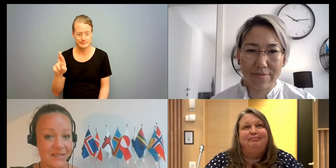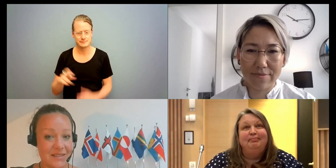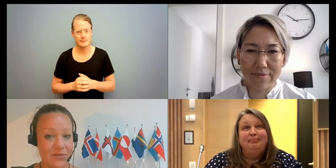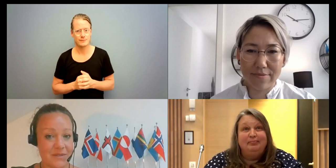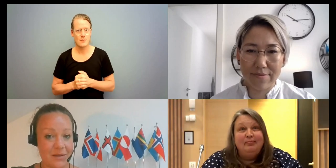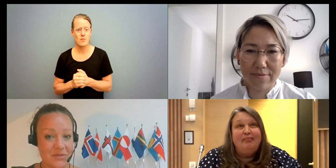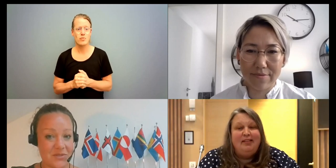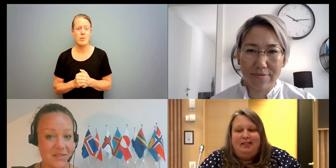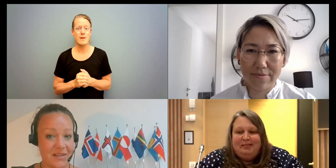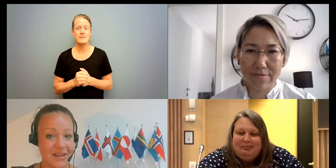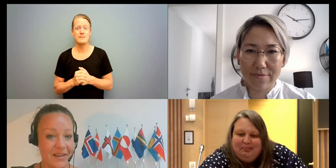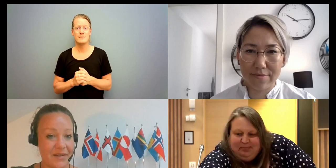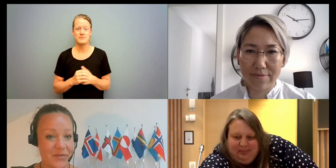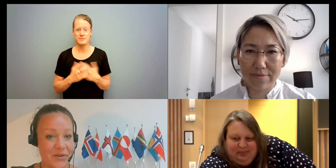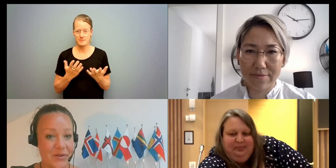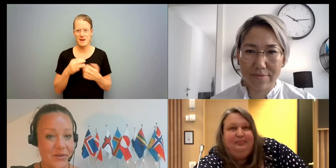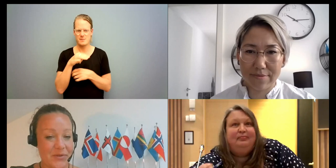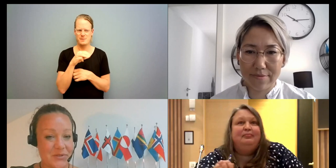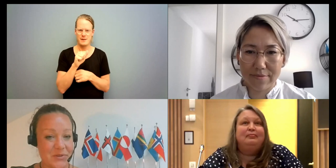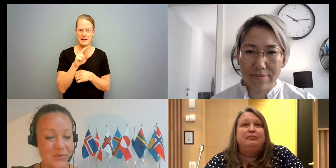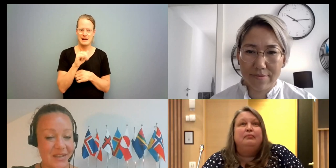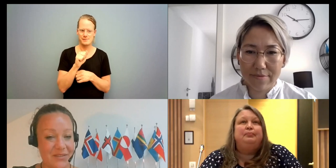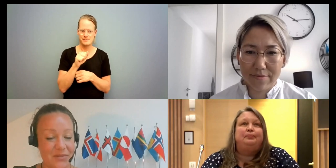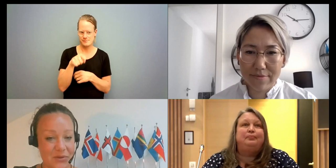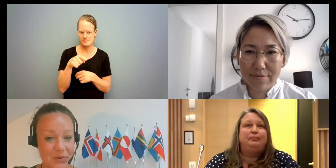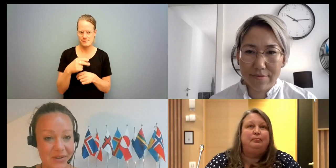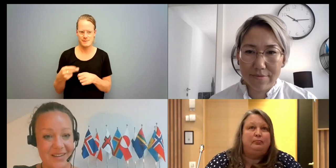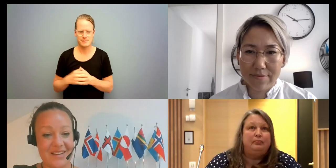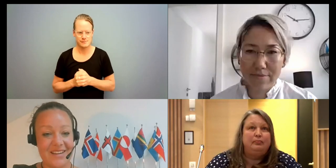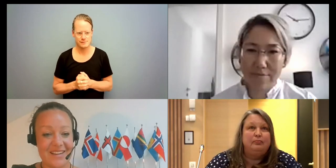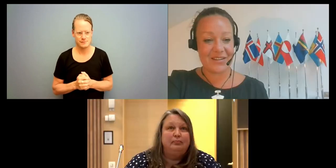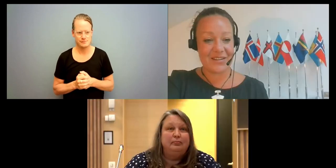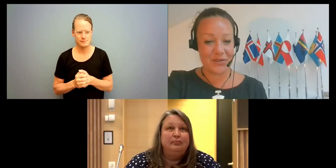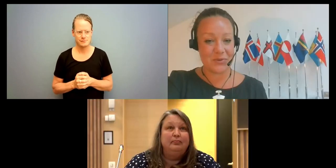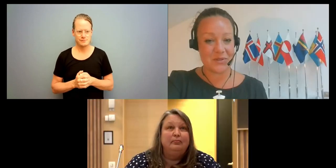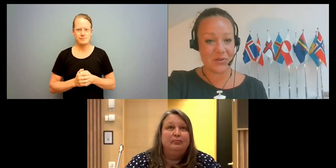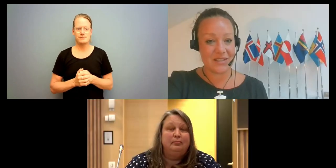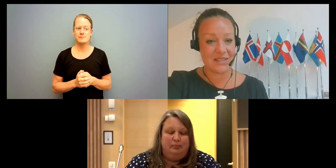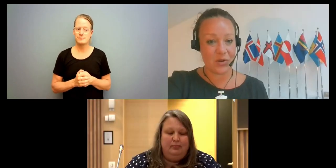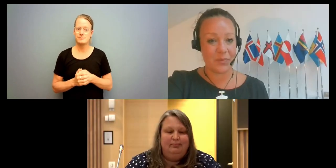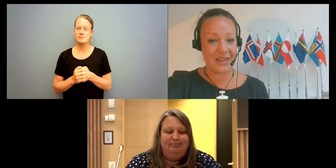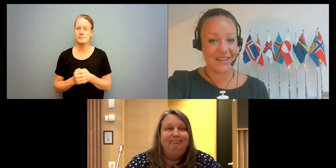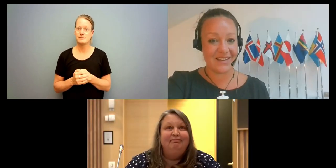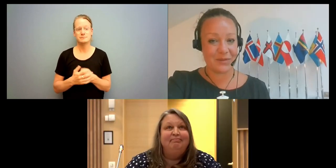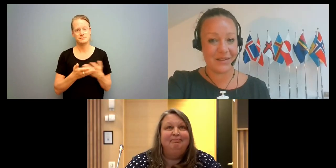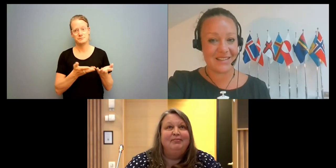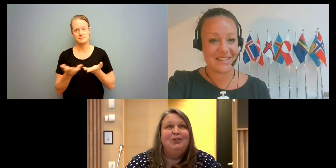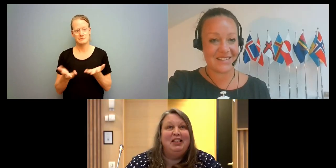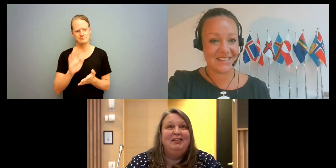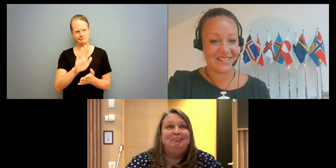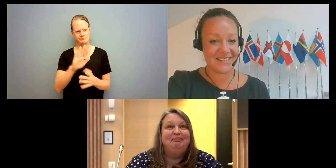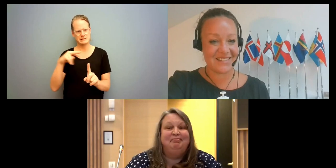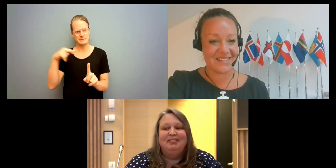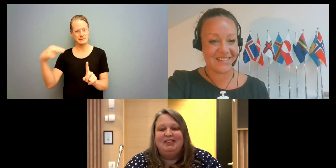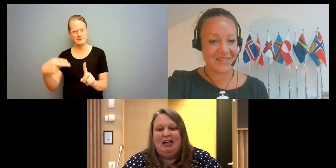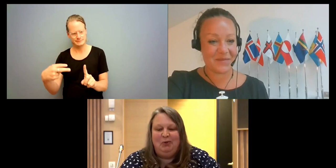Maria Pieski from Sami Suster to give your views on this topic.